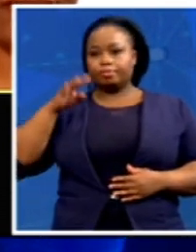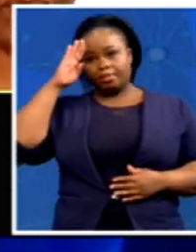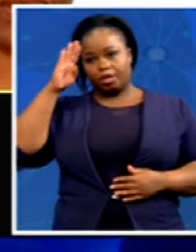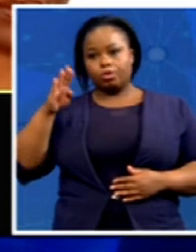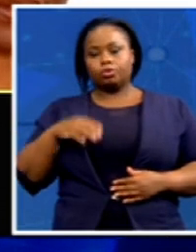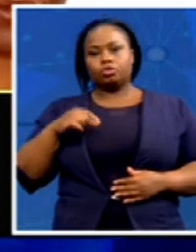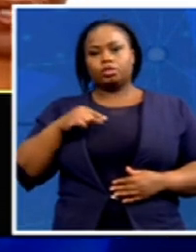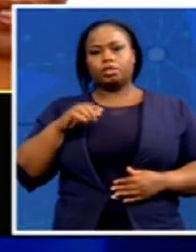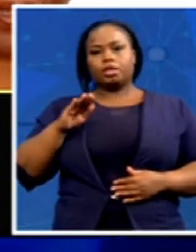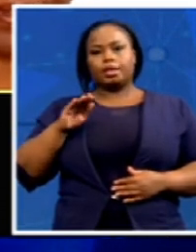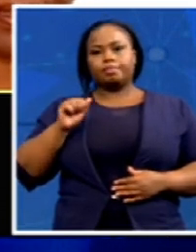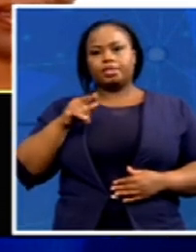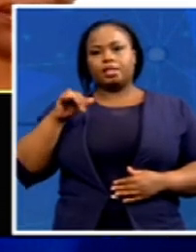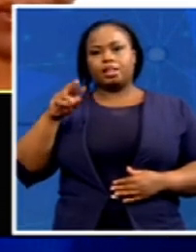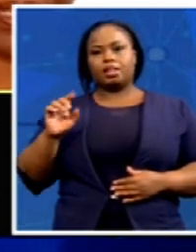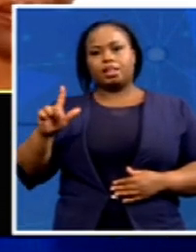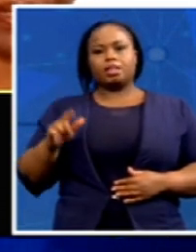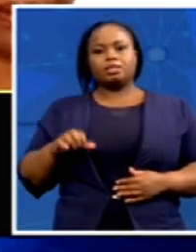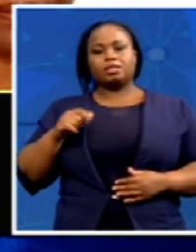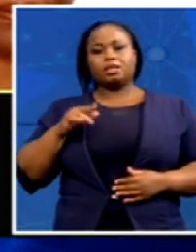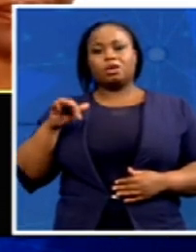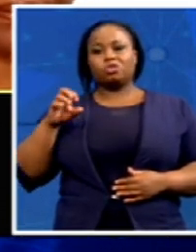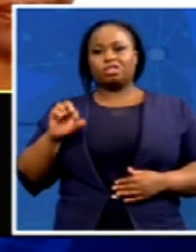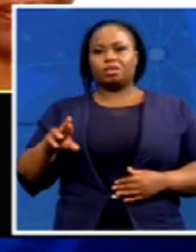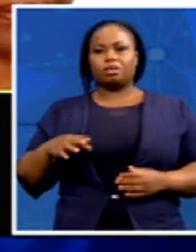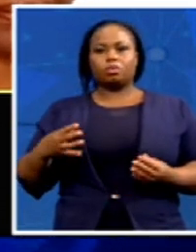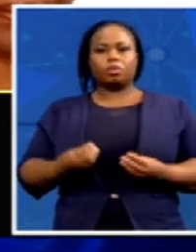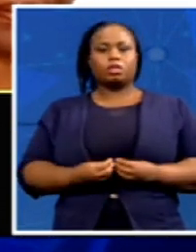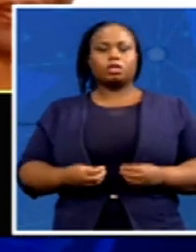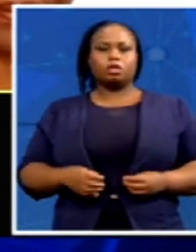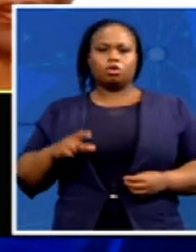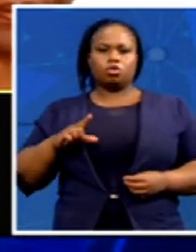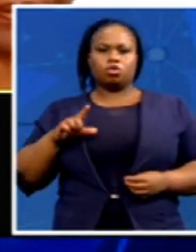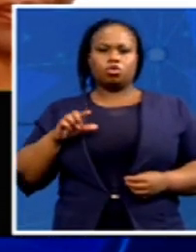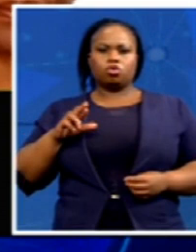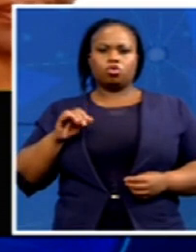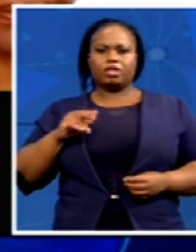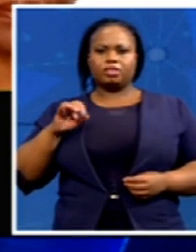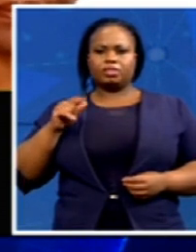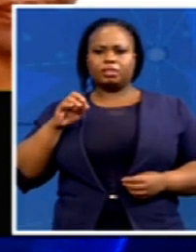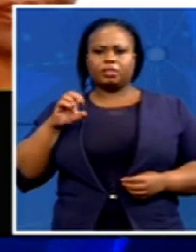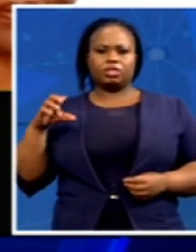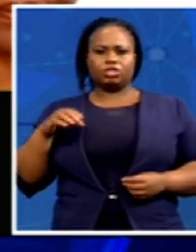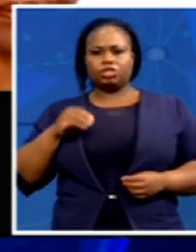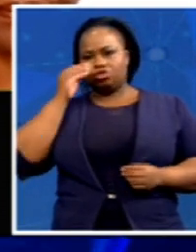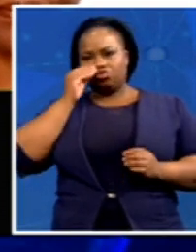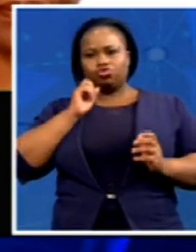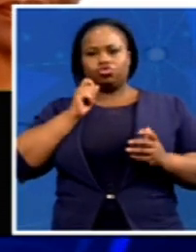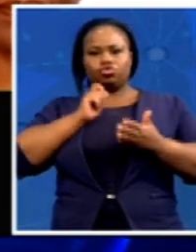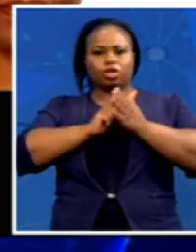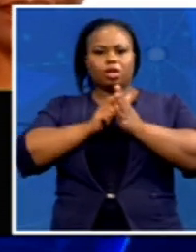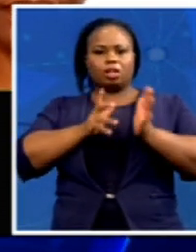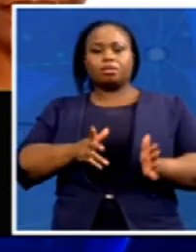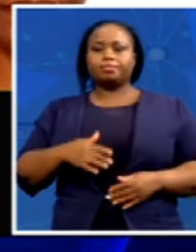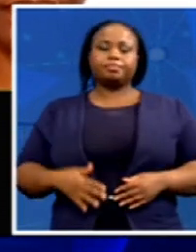and she's with the Wall Street Journal. Good morning, Gabrielle. Good morning. Thank you so much. I have a